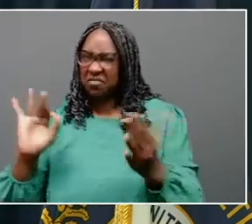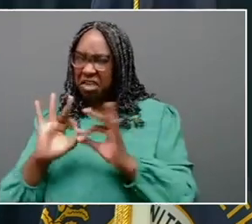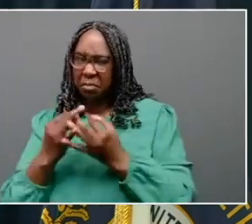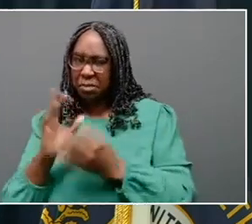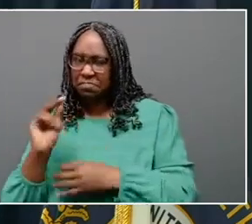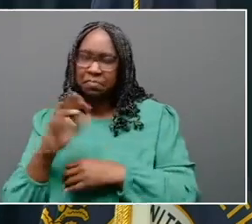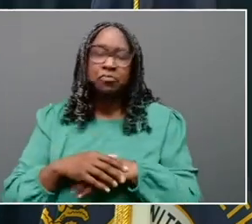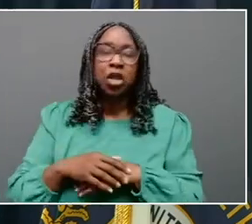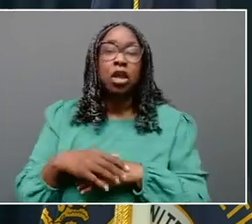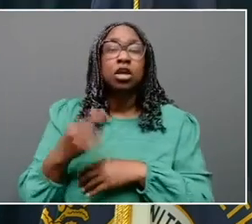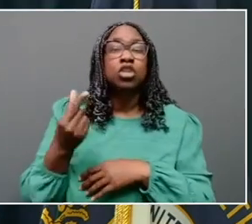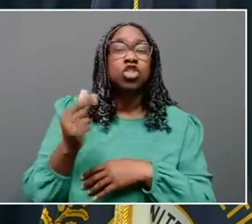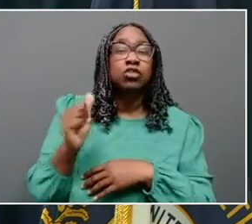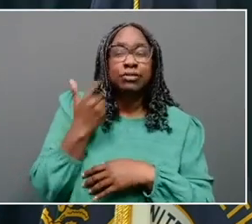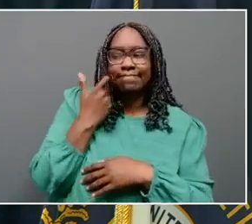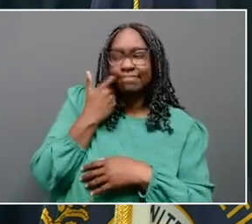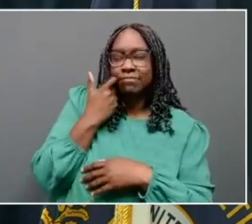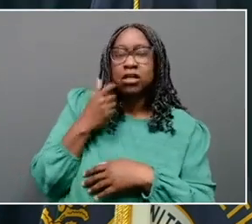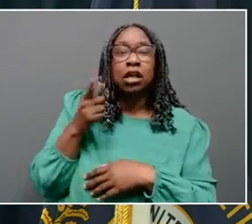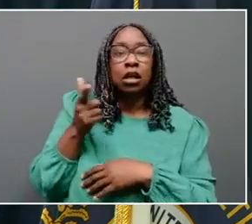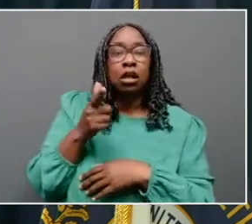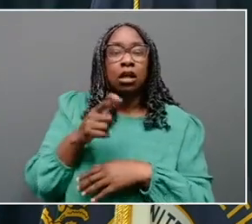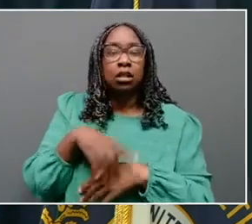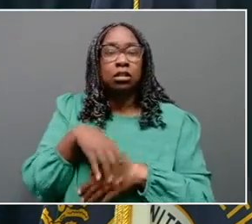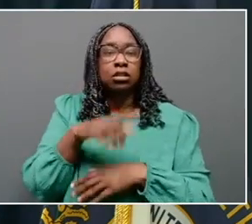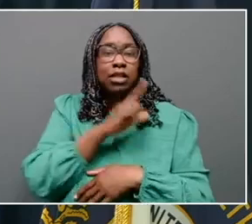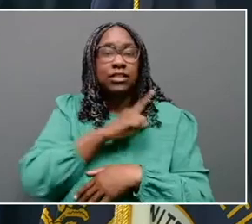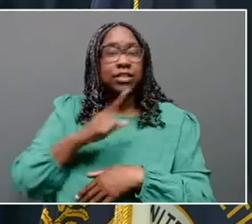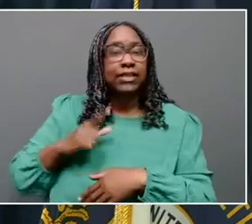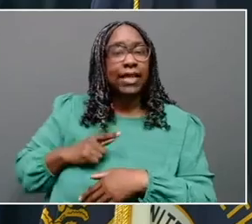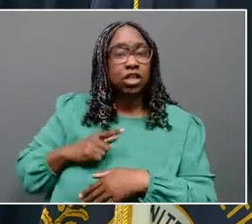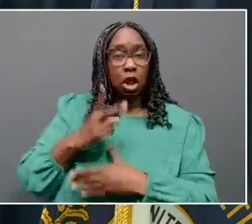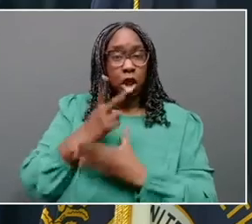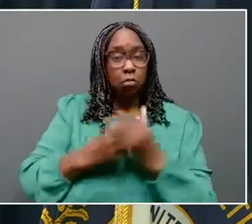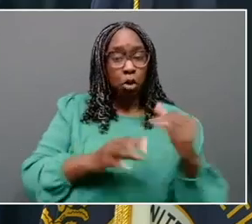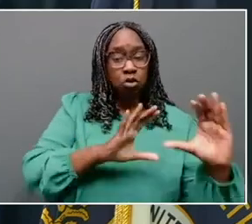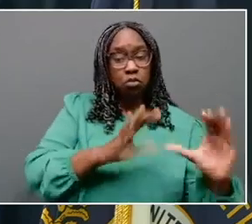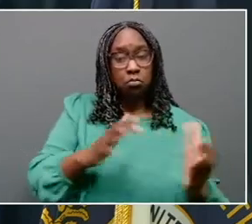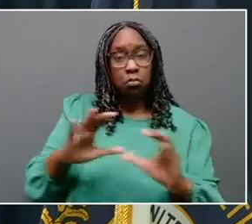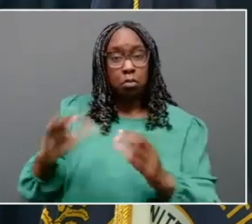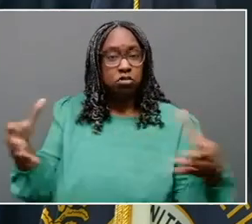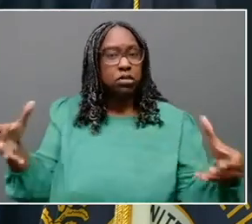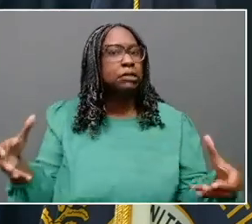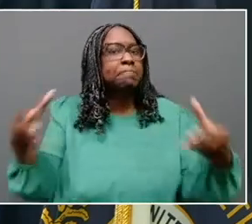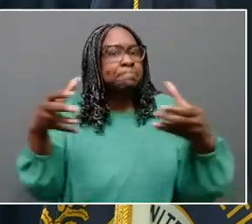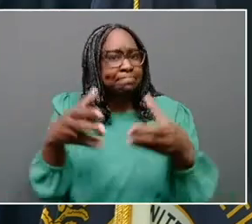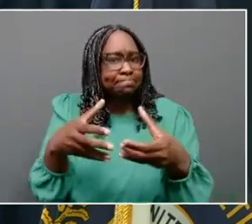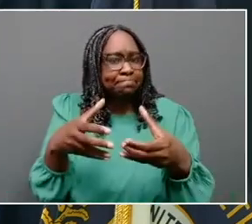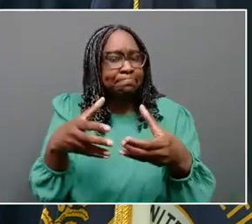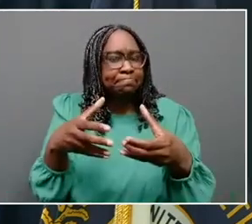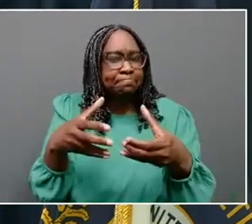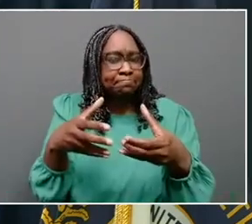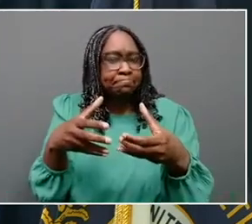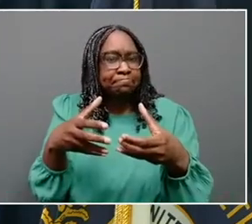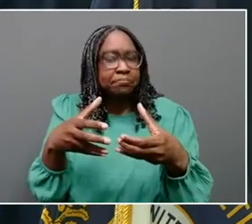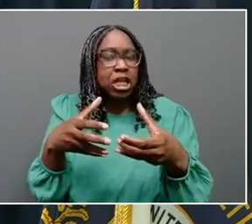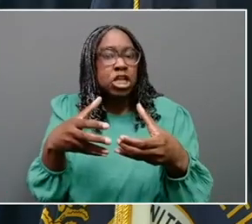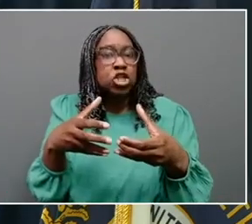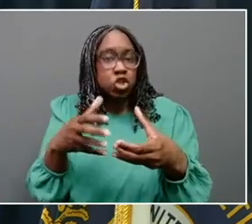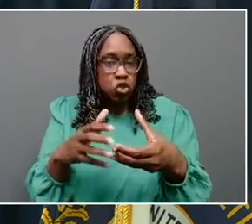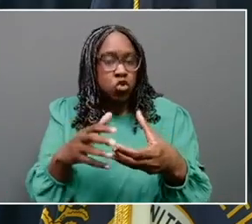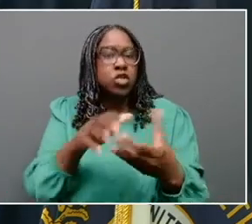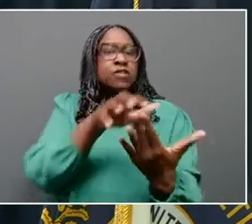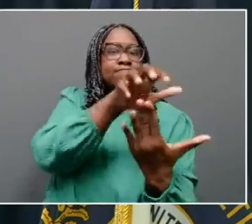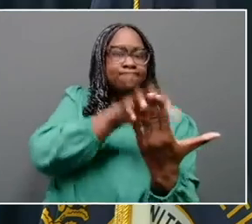Assembly, legislators of both parties came together across party lines to enact, and Governor Beshear signed Senate